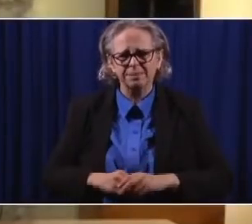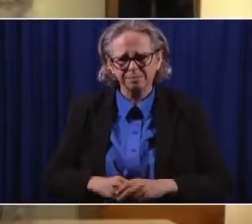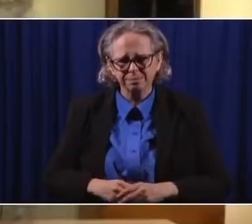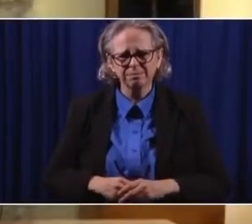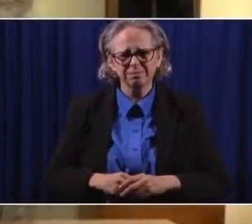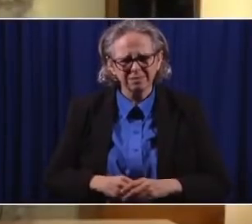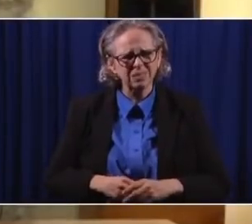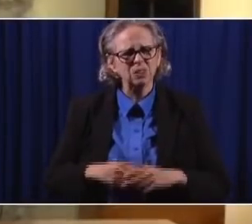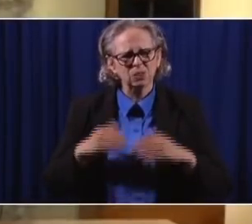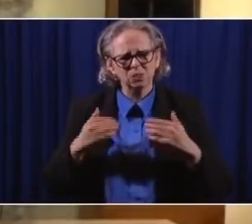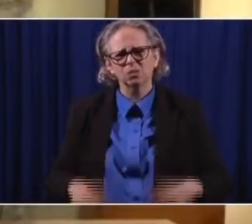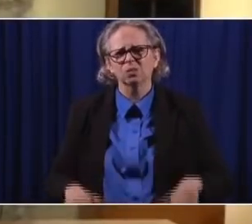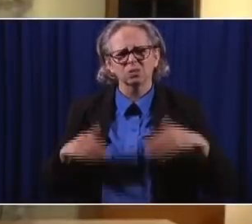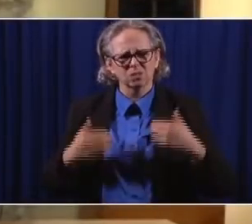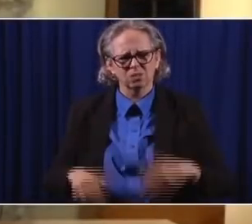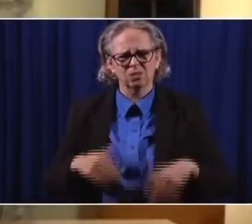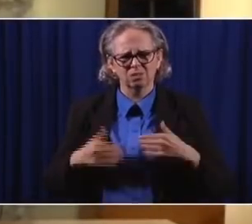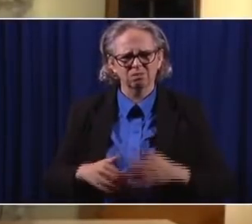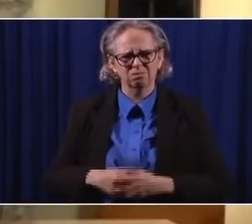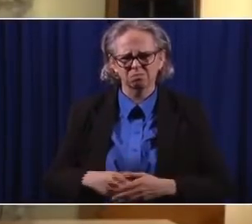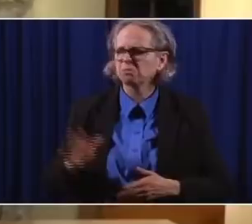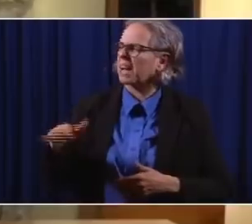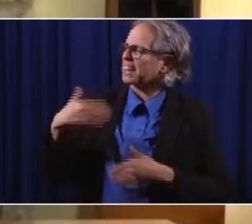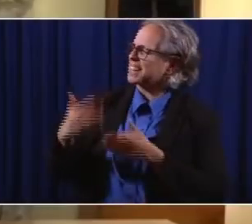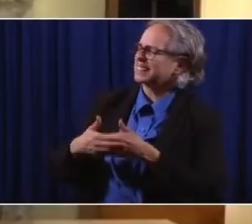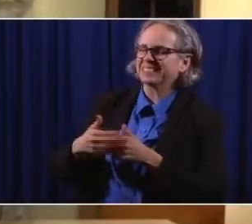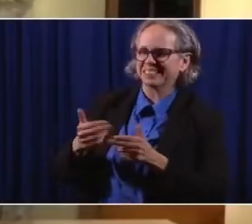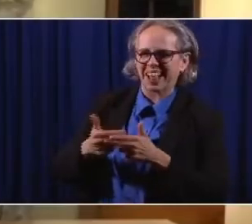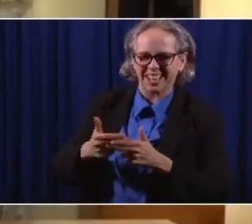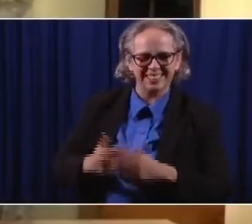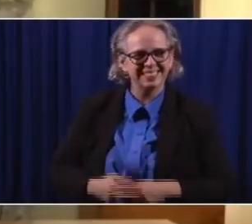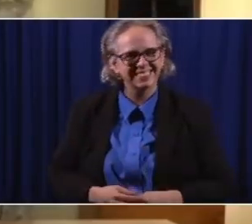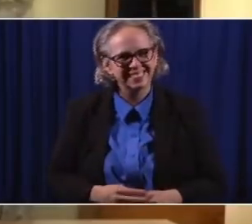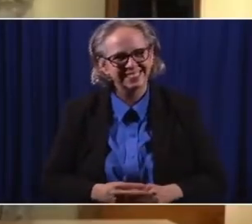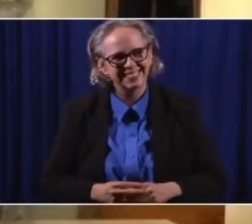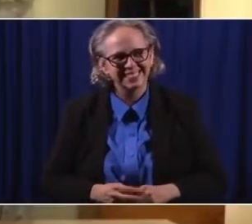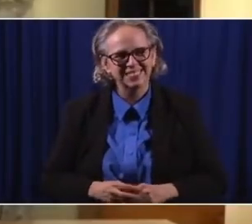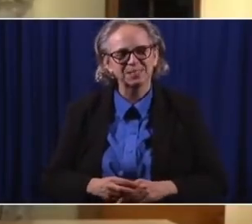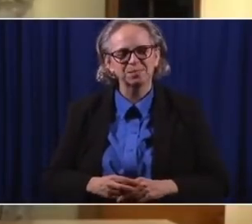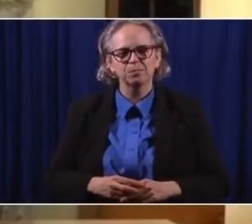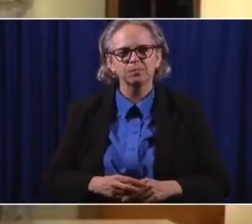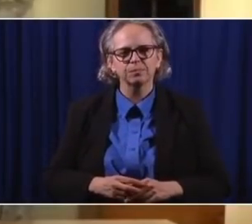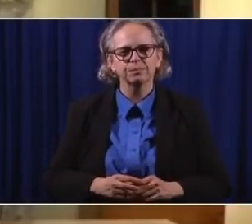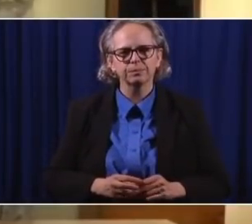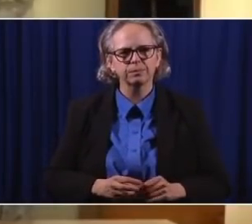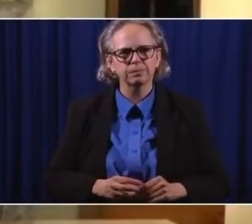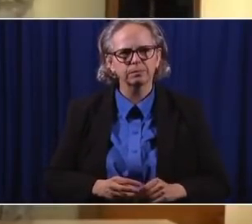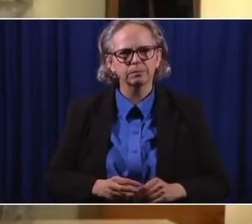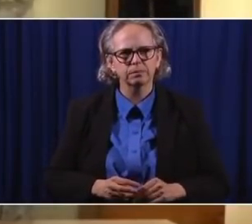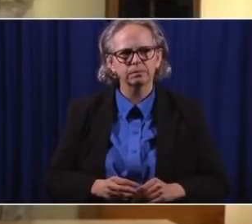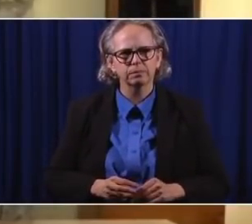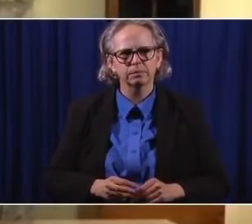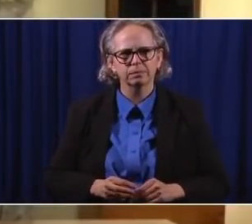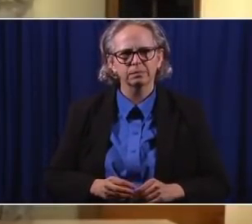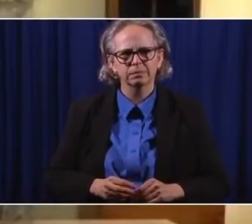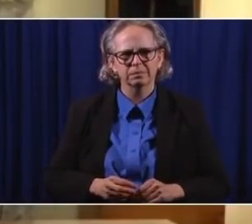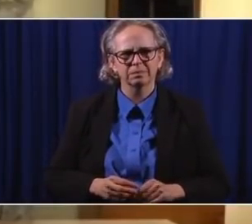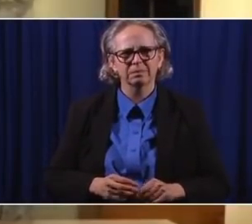Let's go, Eric, let's go look at the next slide. This is the